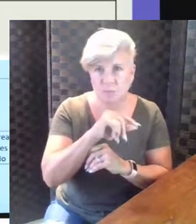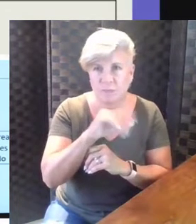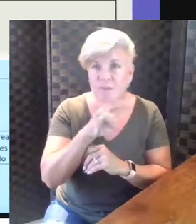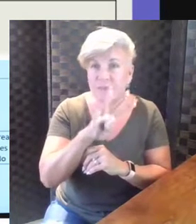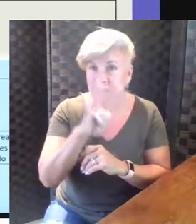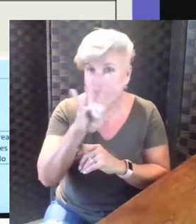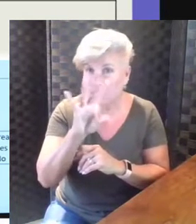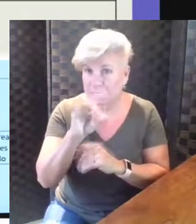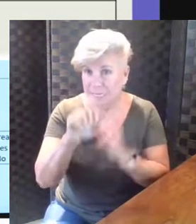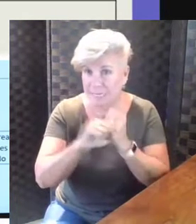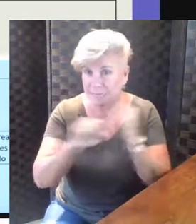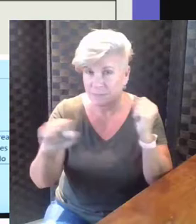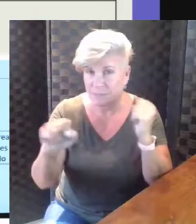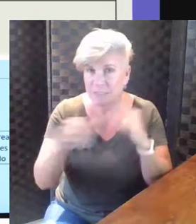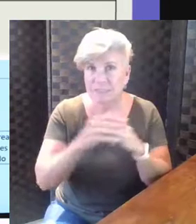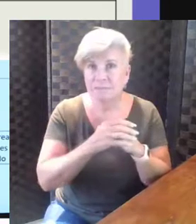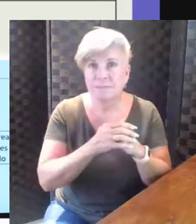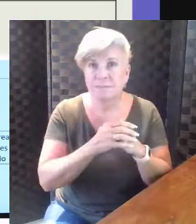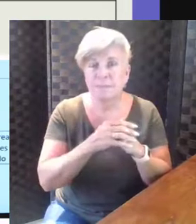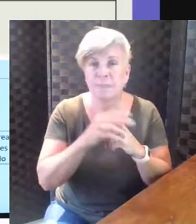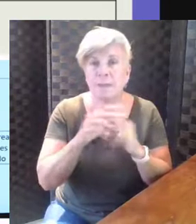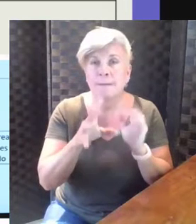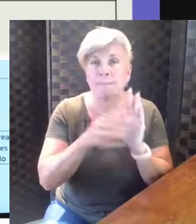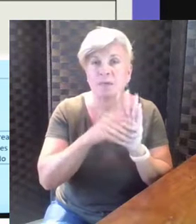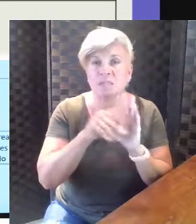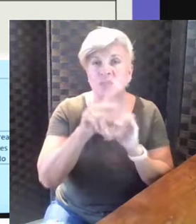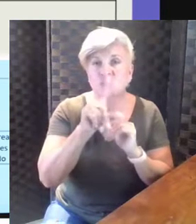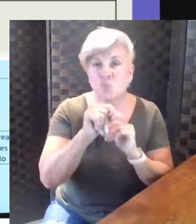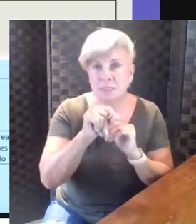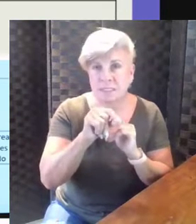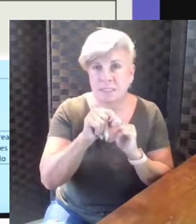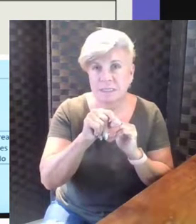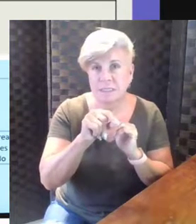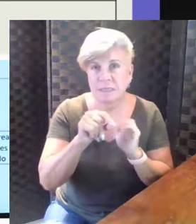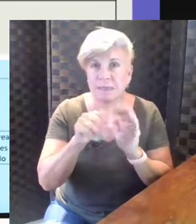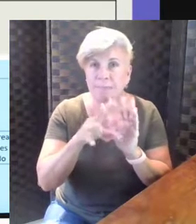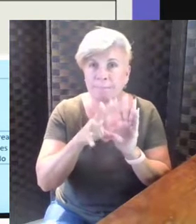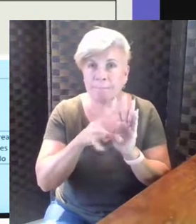that's 48 in expanded form, plus 20